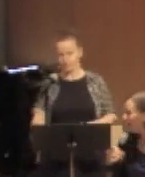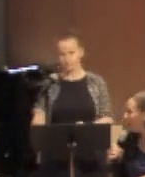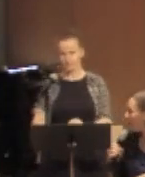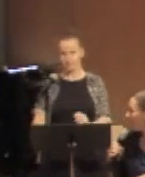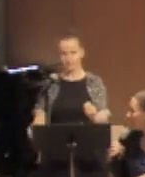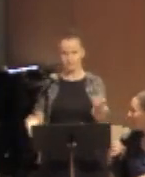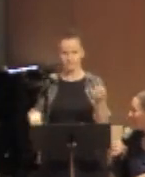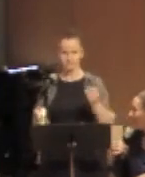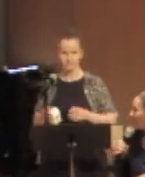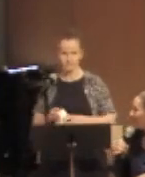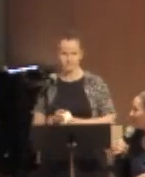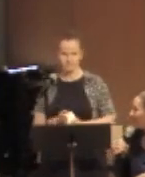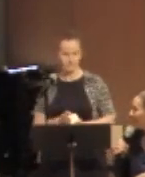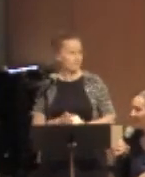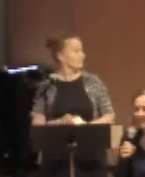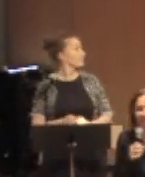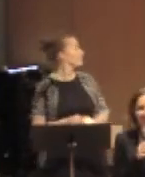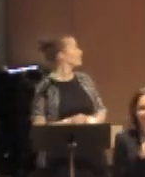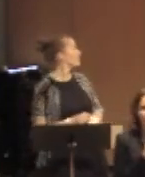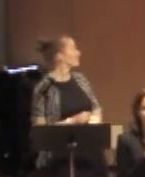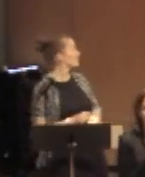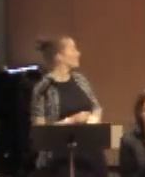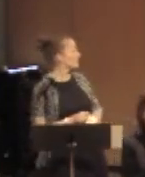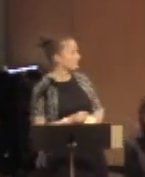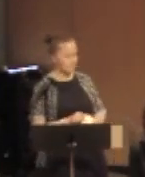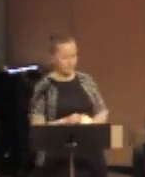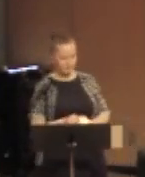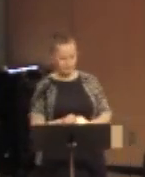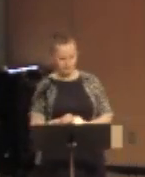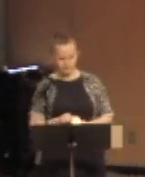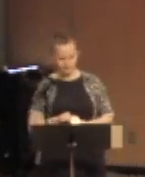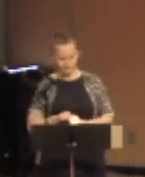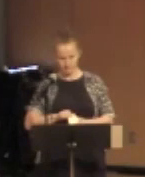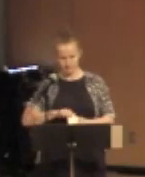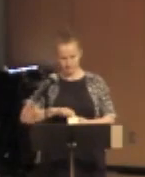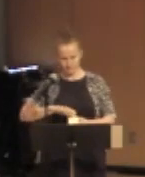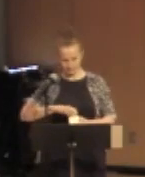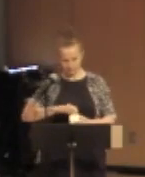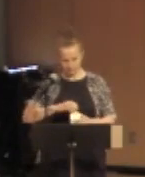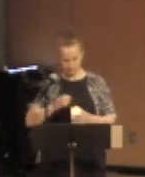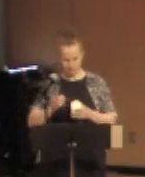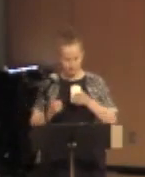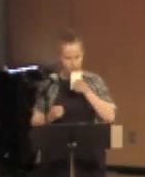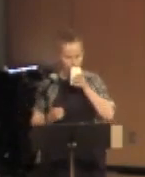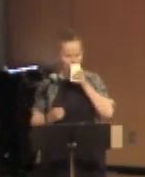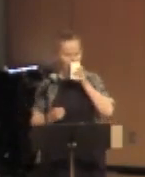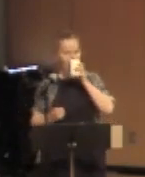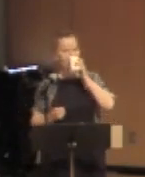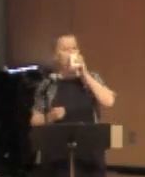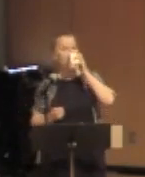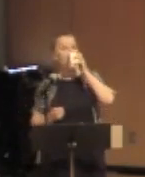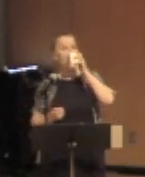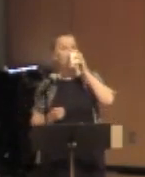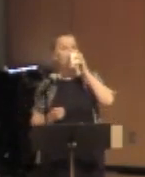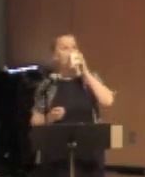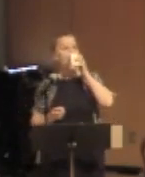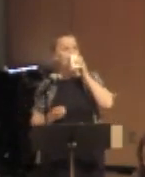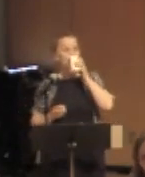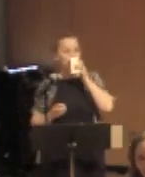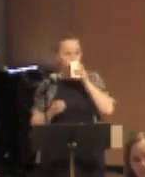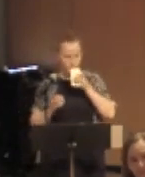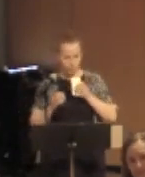hard um but I think if you can listen to the if you can you know listen to the the